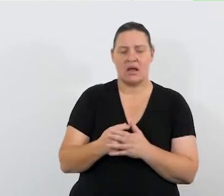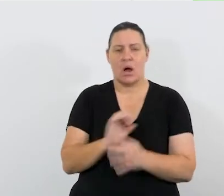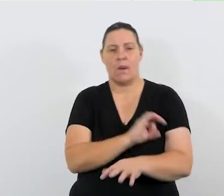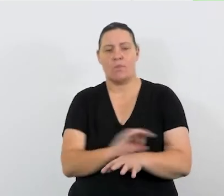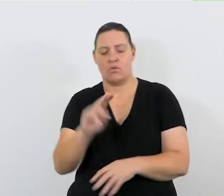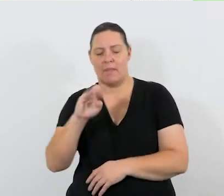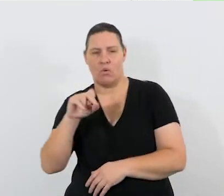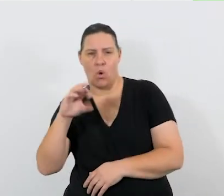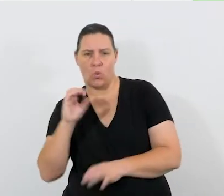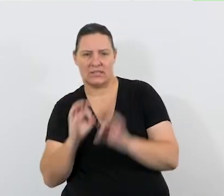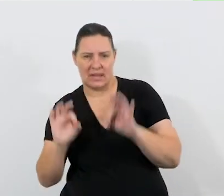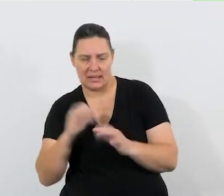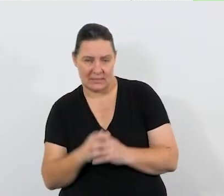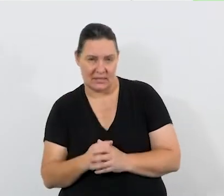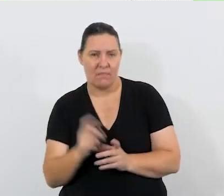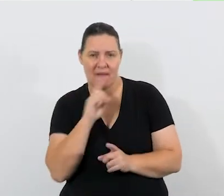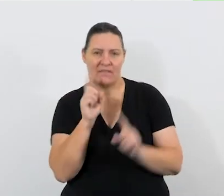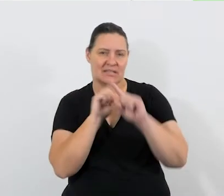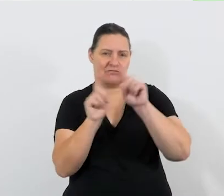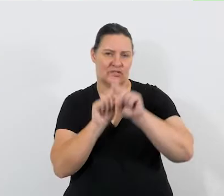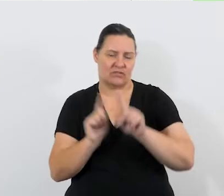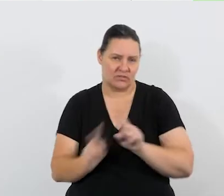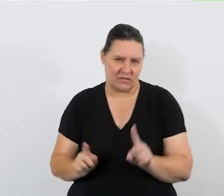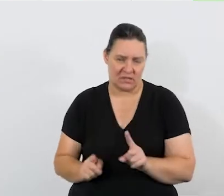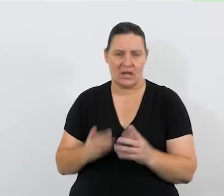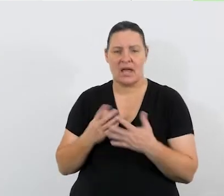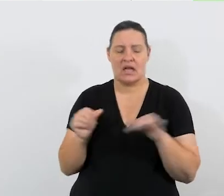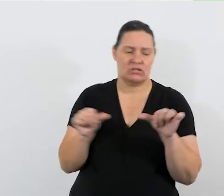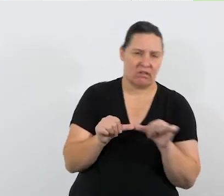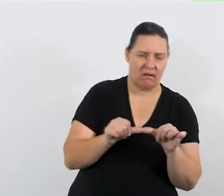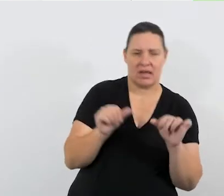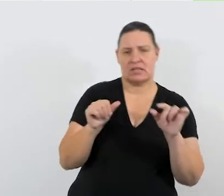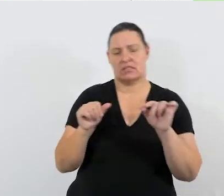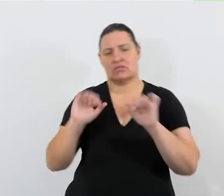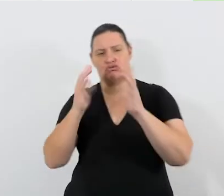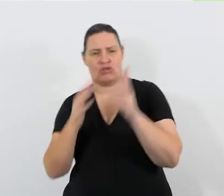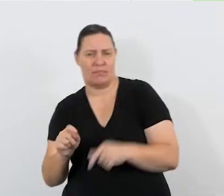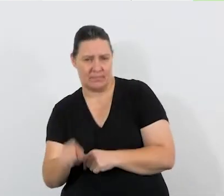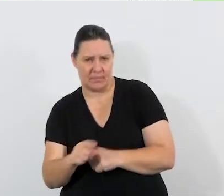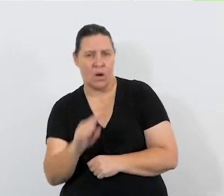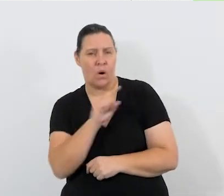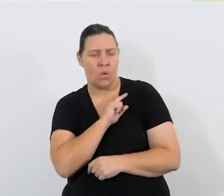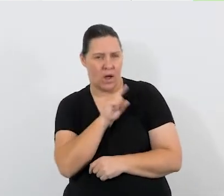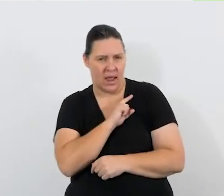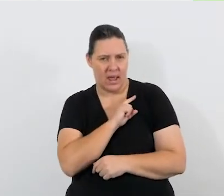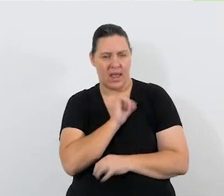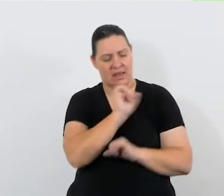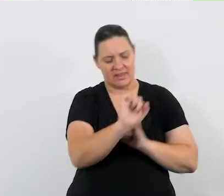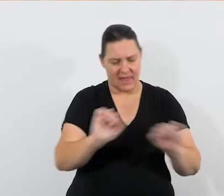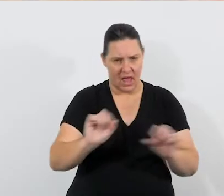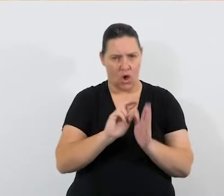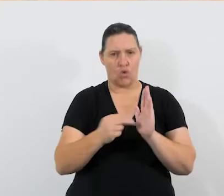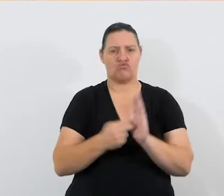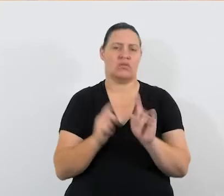have bone marrow. As you can see, all of these cells, they are different in shape, they are different in size. This is purely because